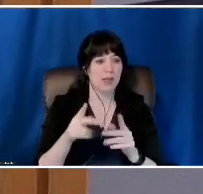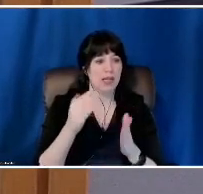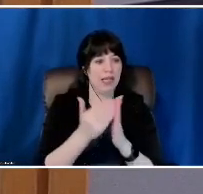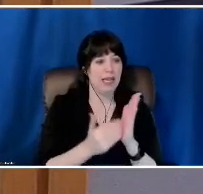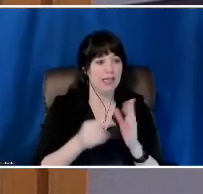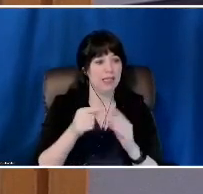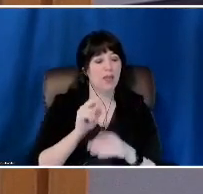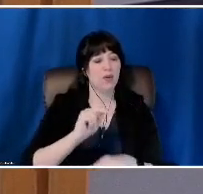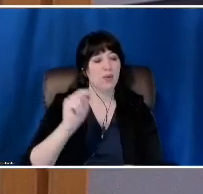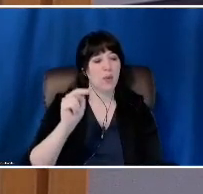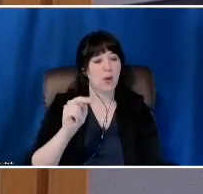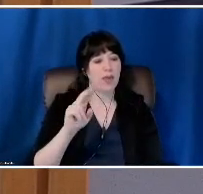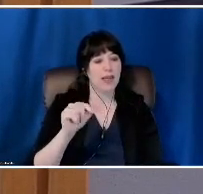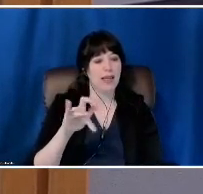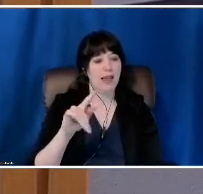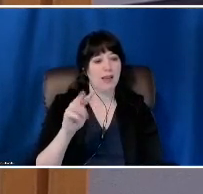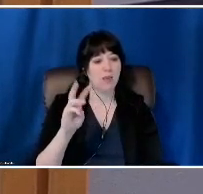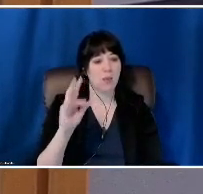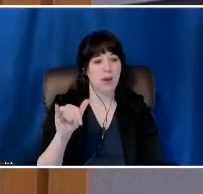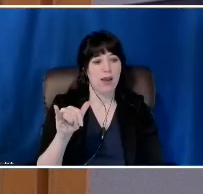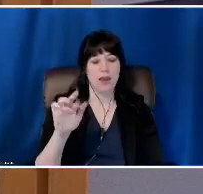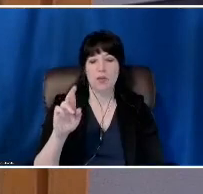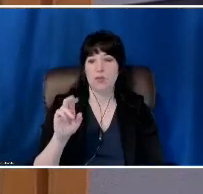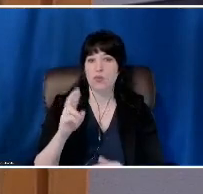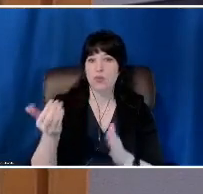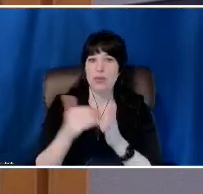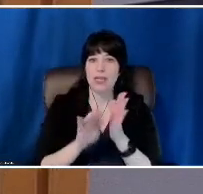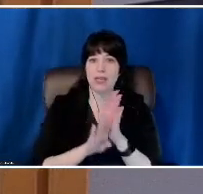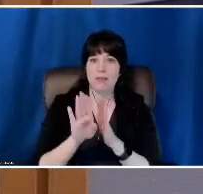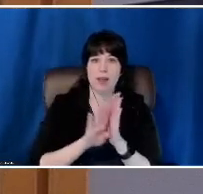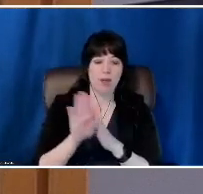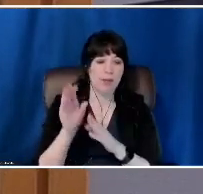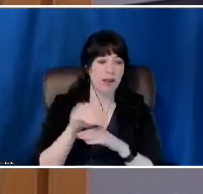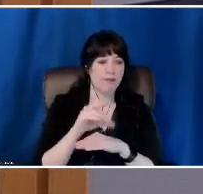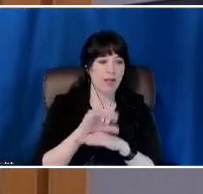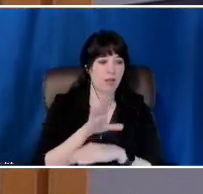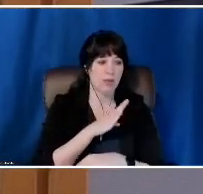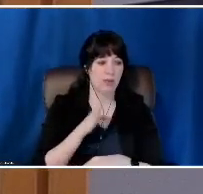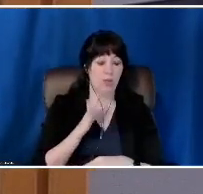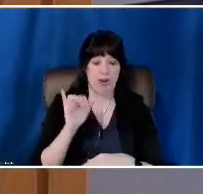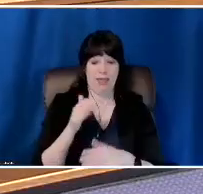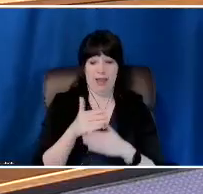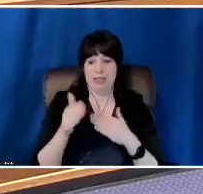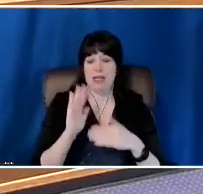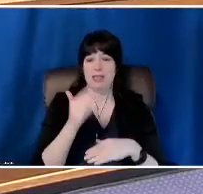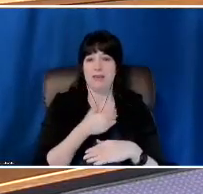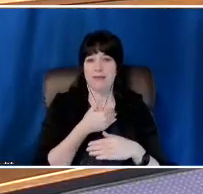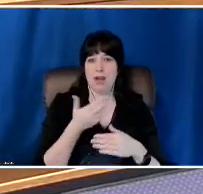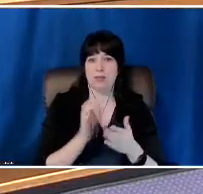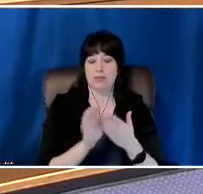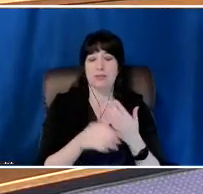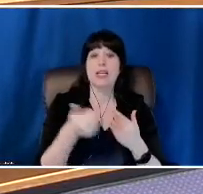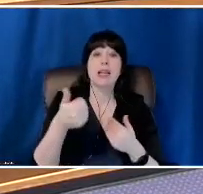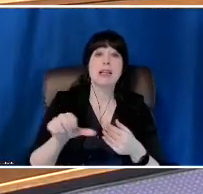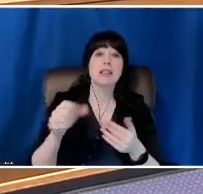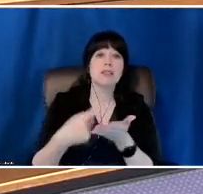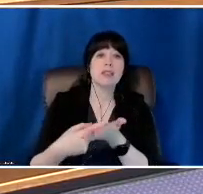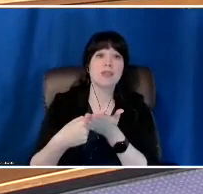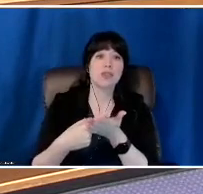Gateway Redevelopment Advisory Board. And that concludes our consent calendar. Thank you. Is there any discussion?